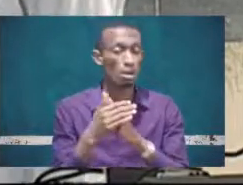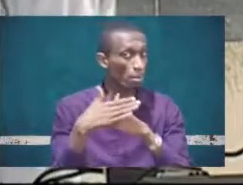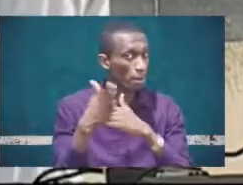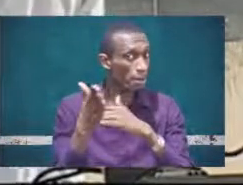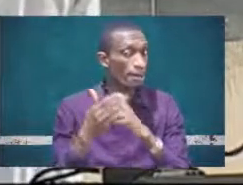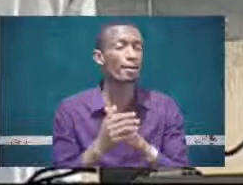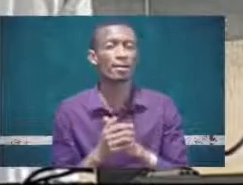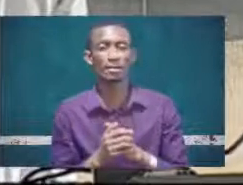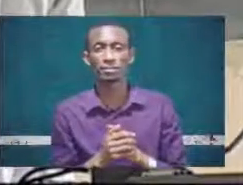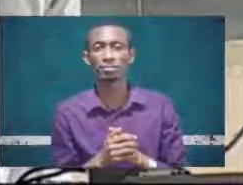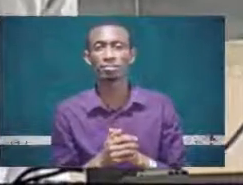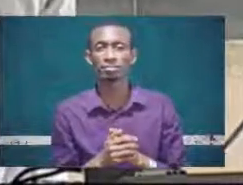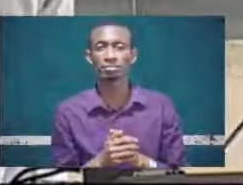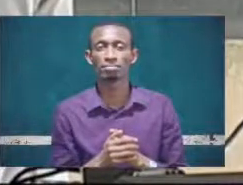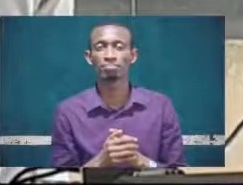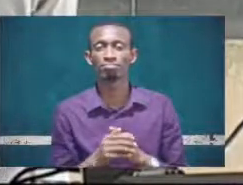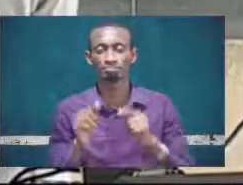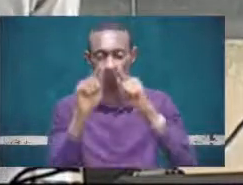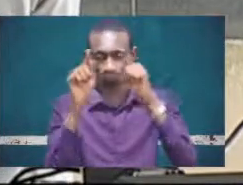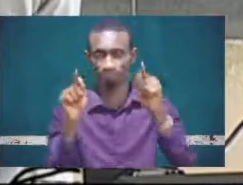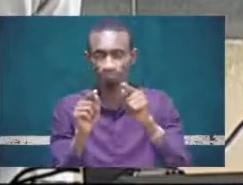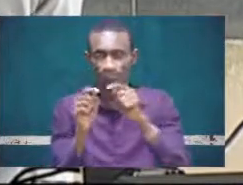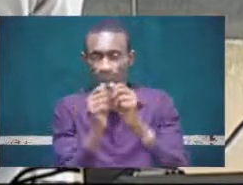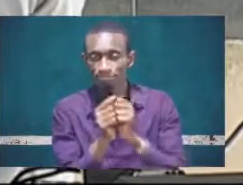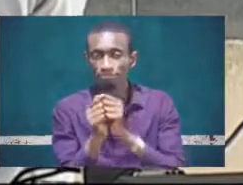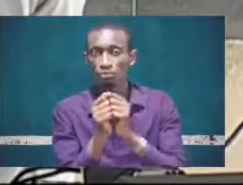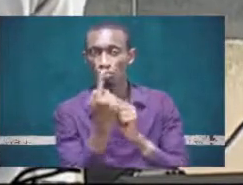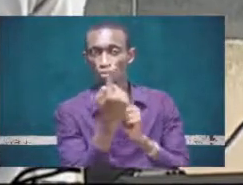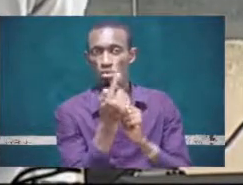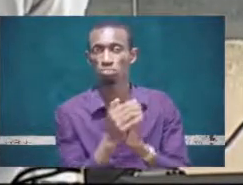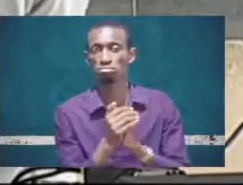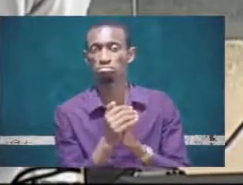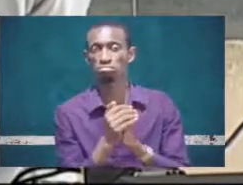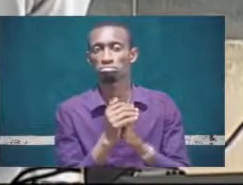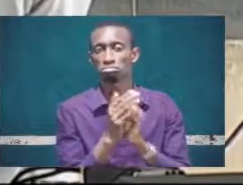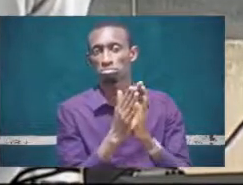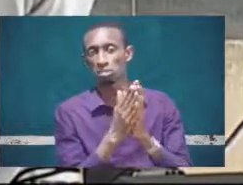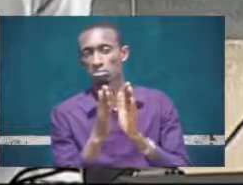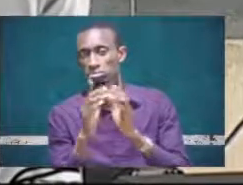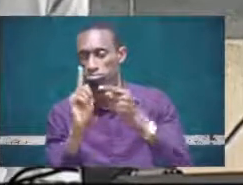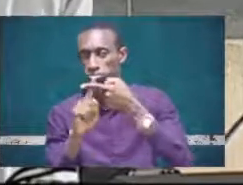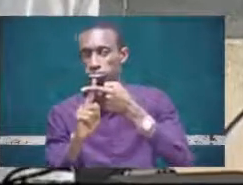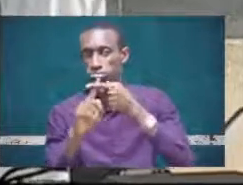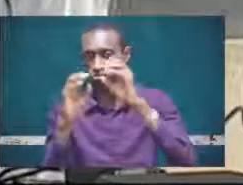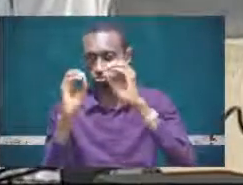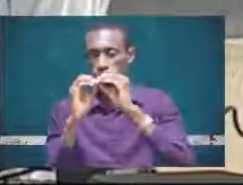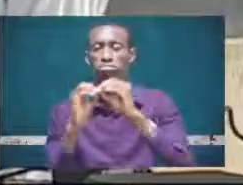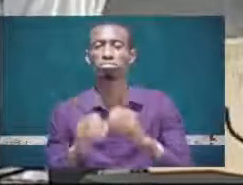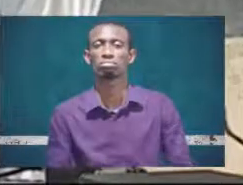strict. Union 1 up to positive